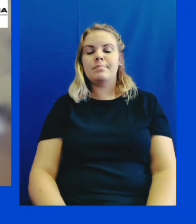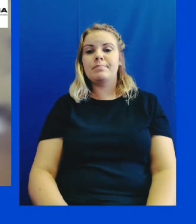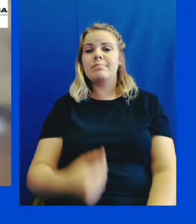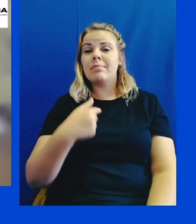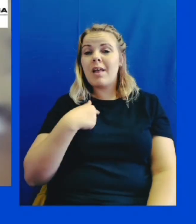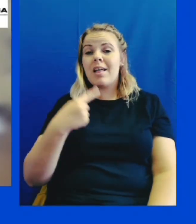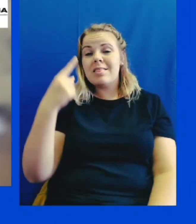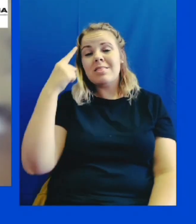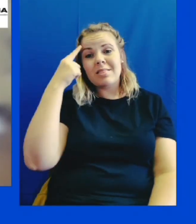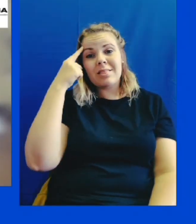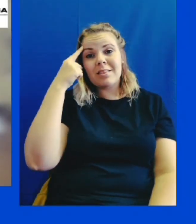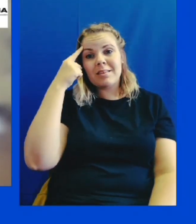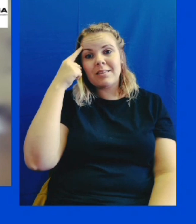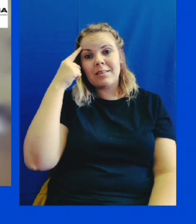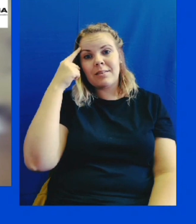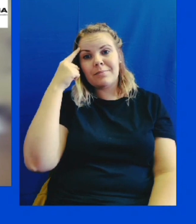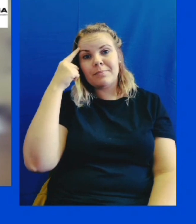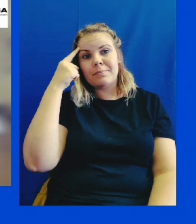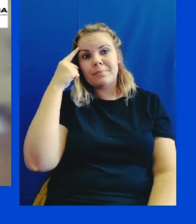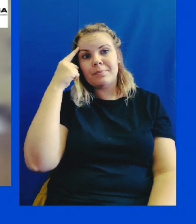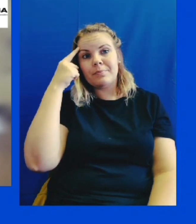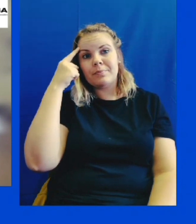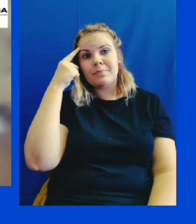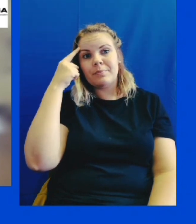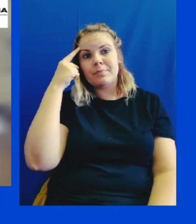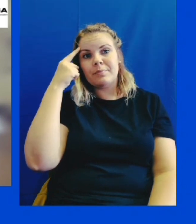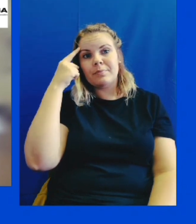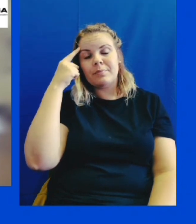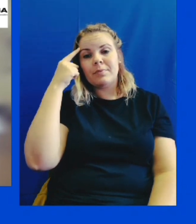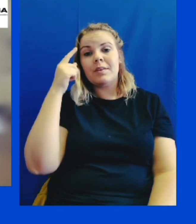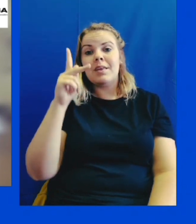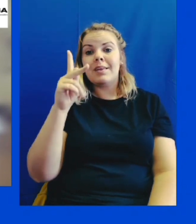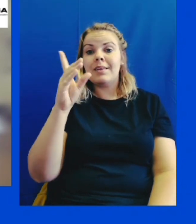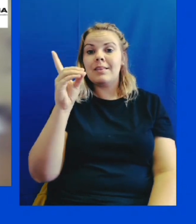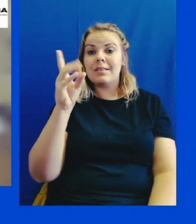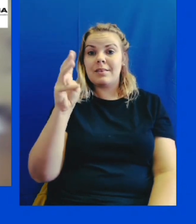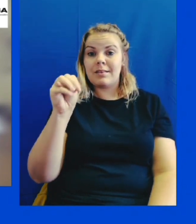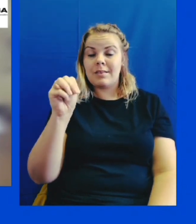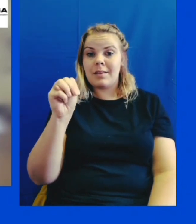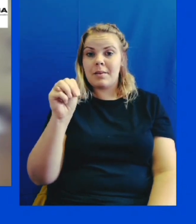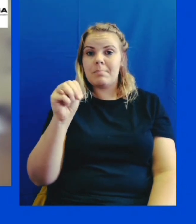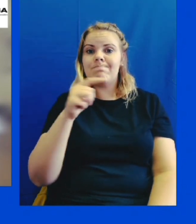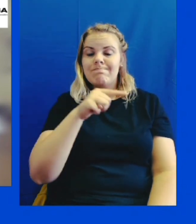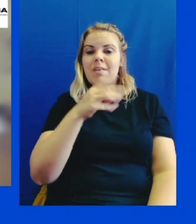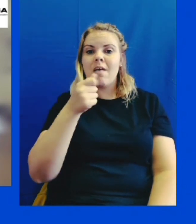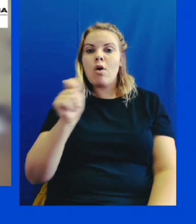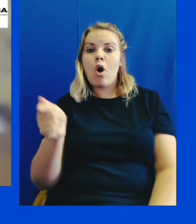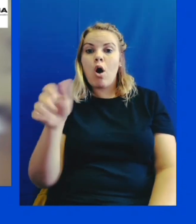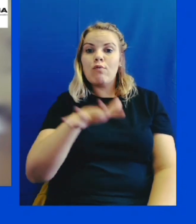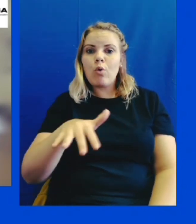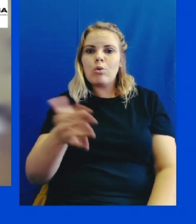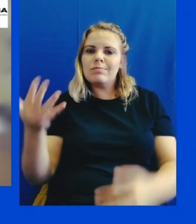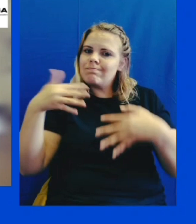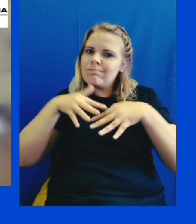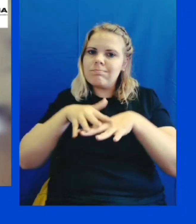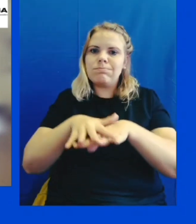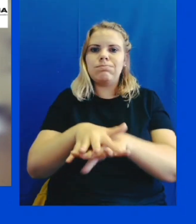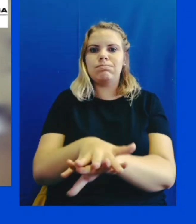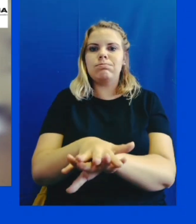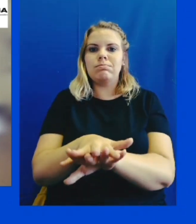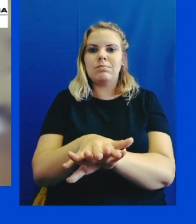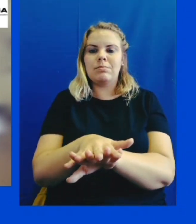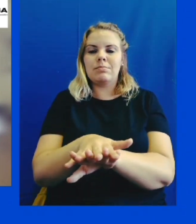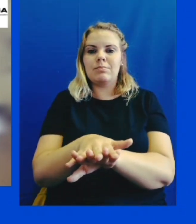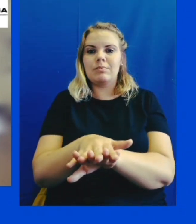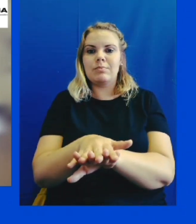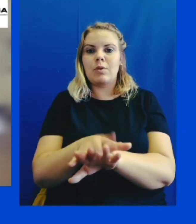a shadow of a doubt, King David Mowbray is the most integrated course in the Western Cape,